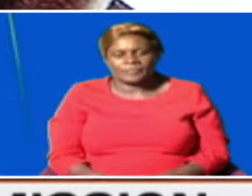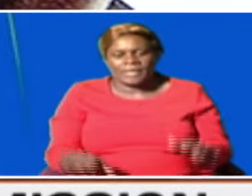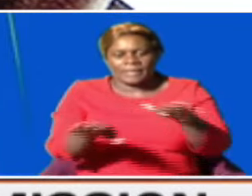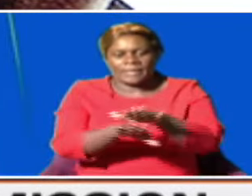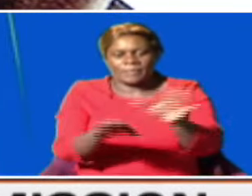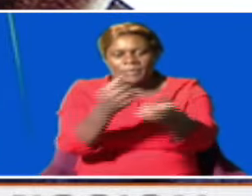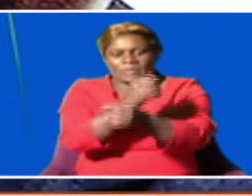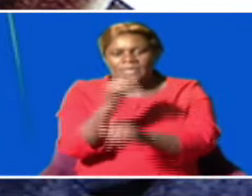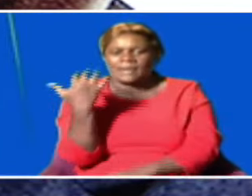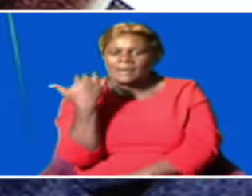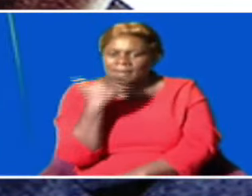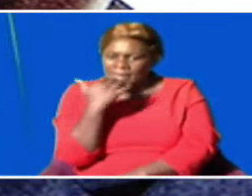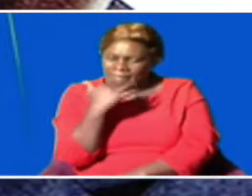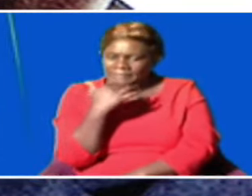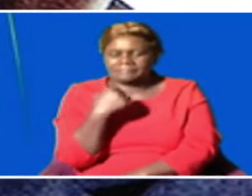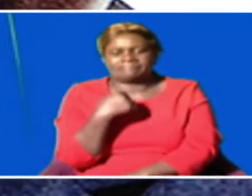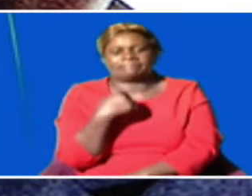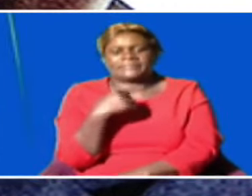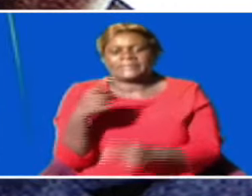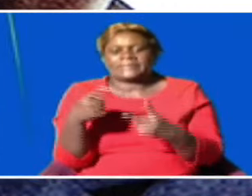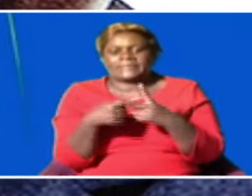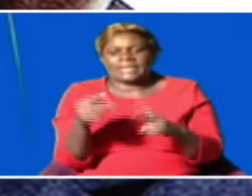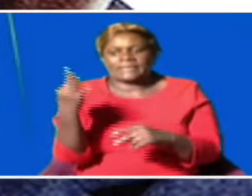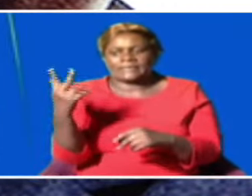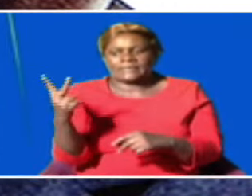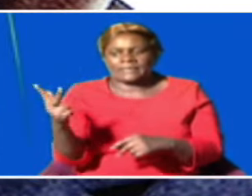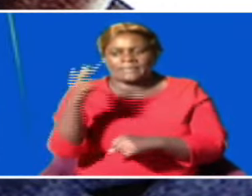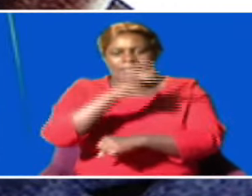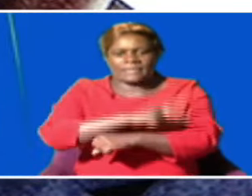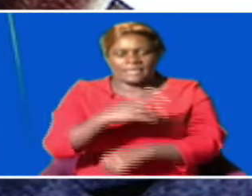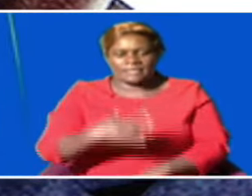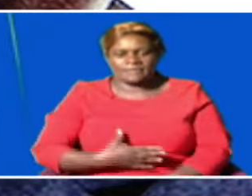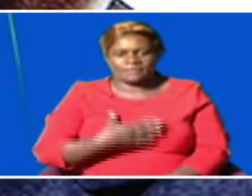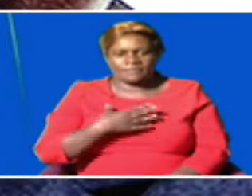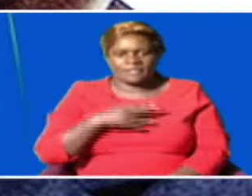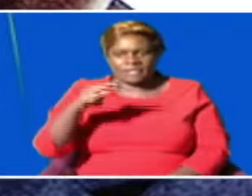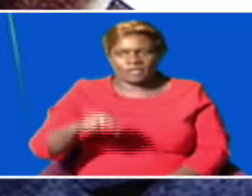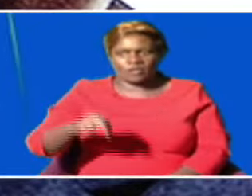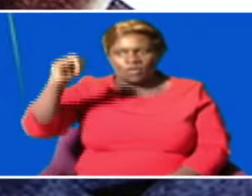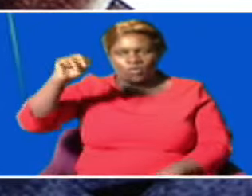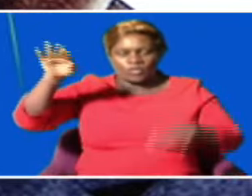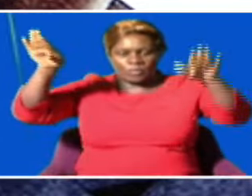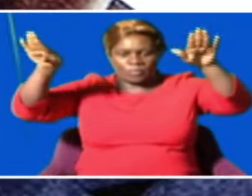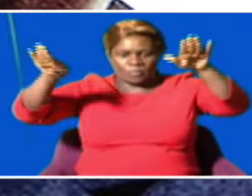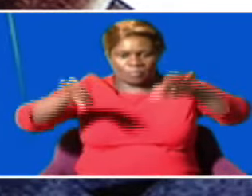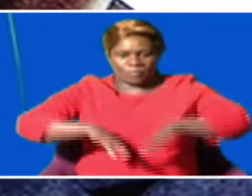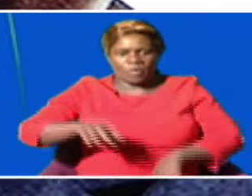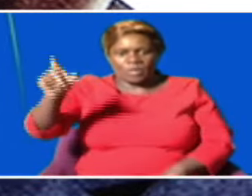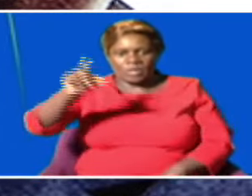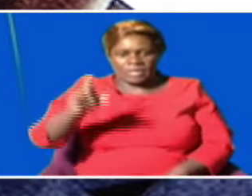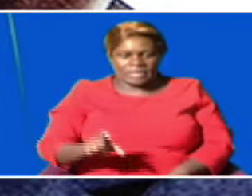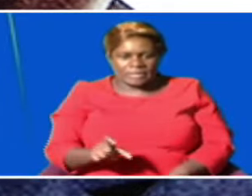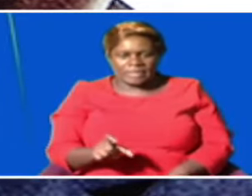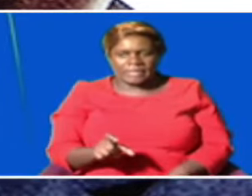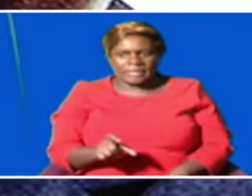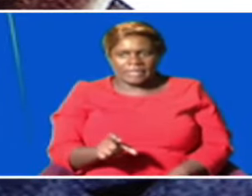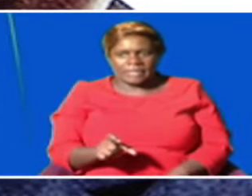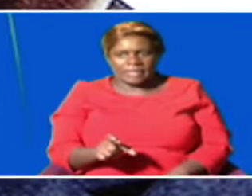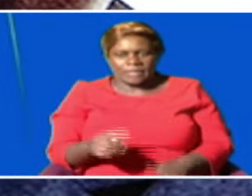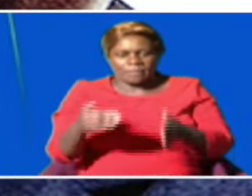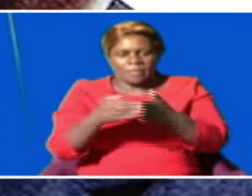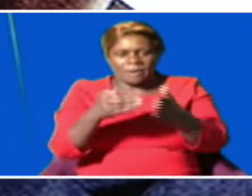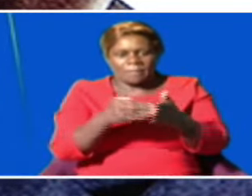Deputy President Rigathi Gachagua is set to begin a three-day tour of the North Rift Valley region amid speculations of a